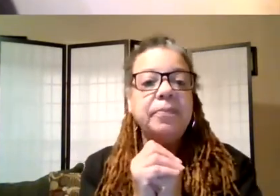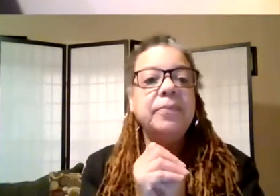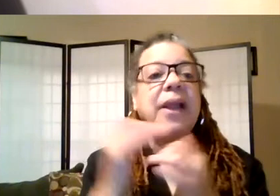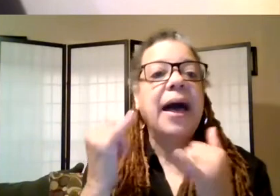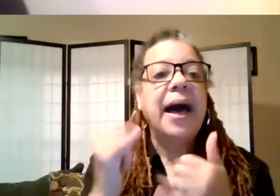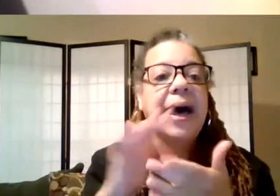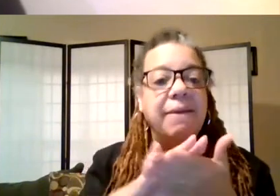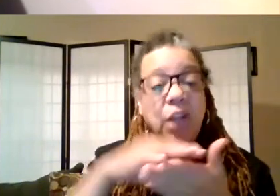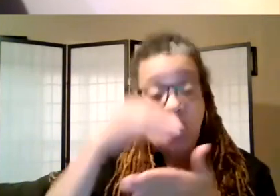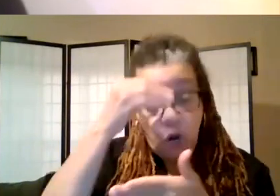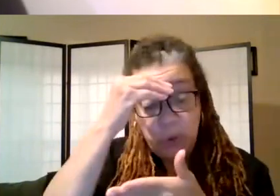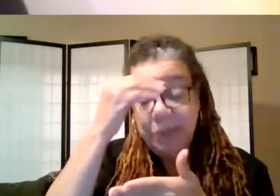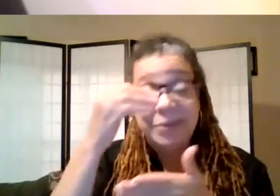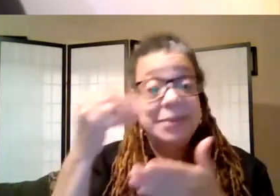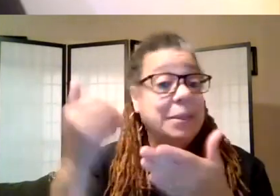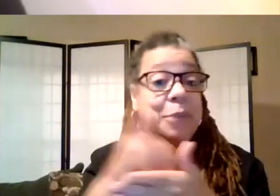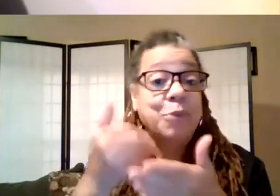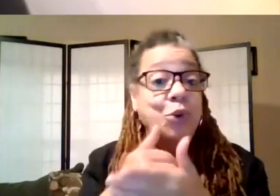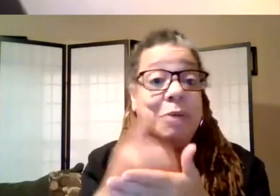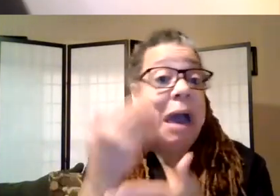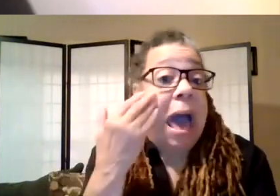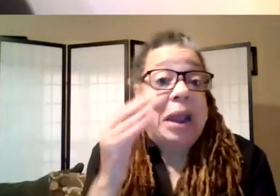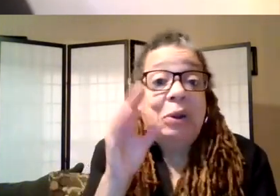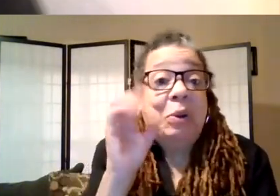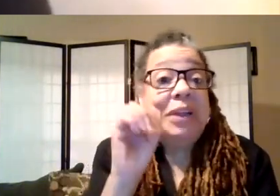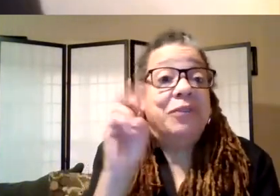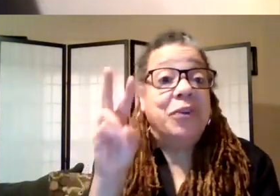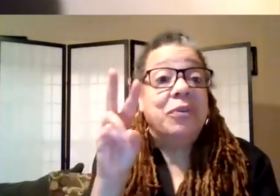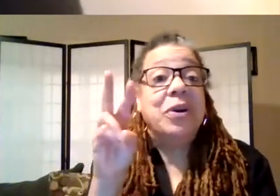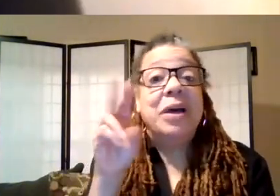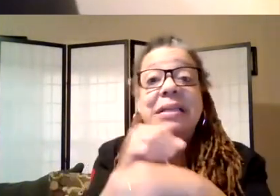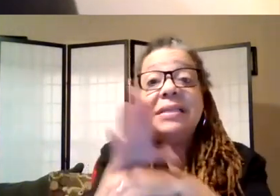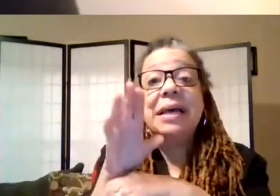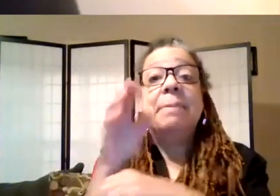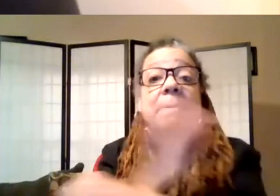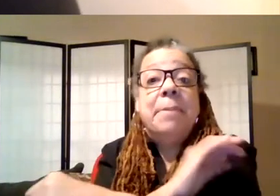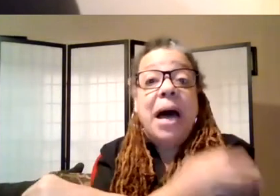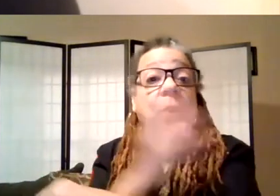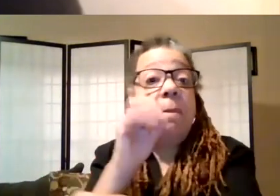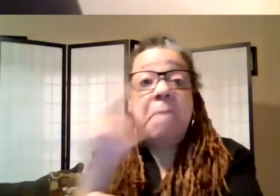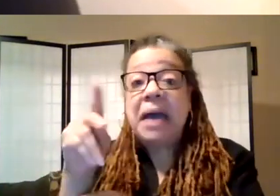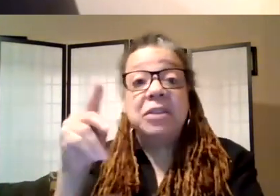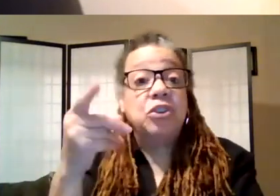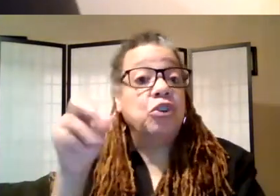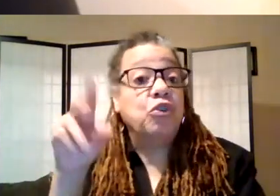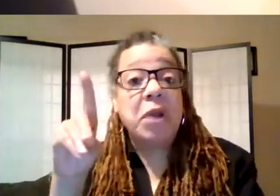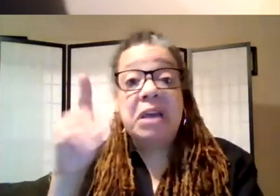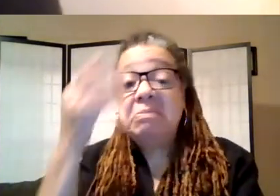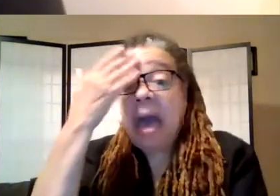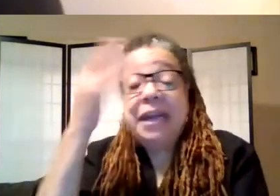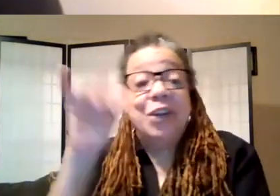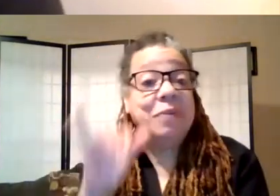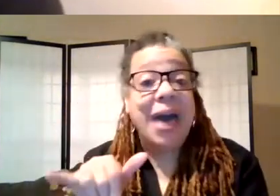had no idea that electric vehicles send power back to the grid. So I know you mentioned that